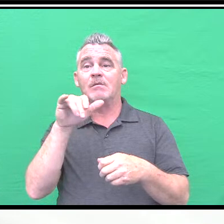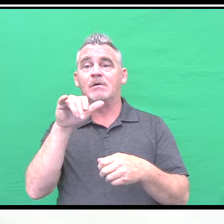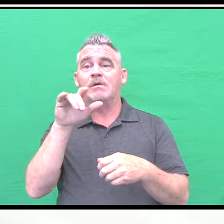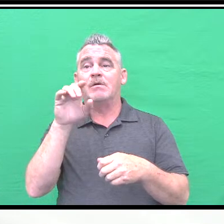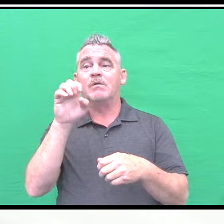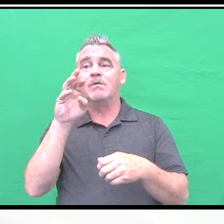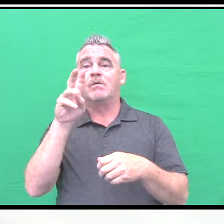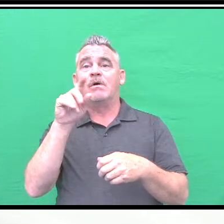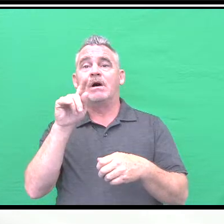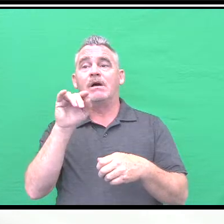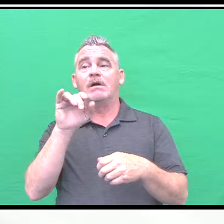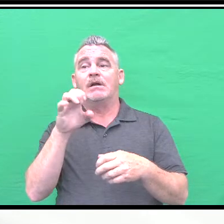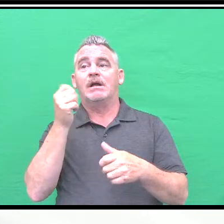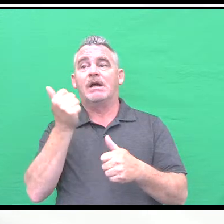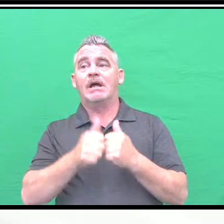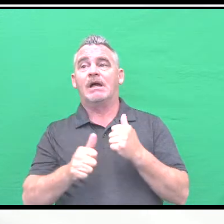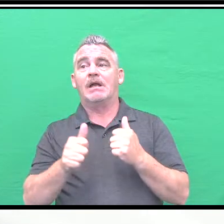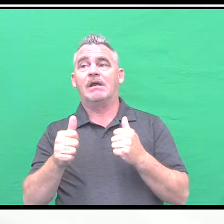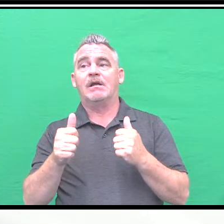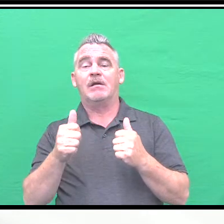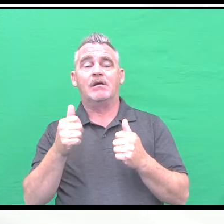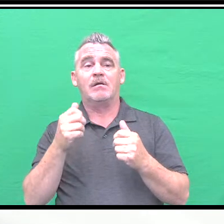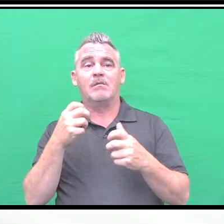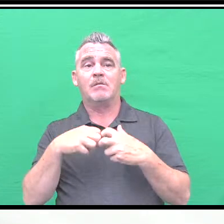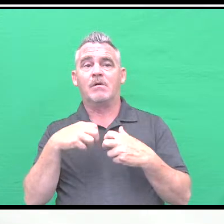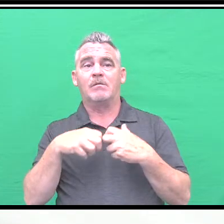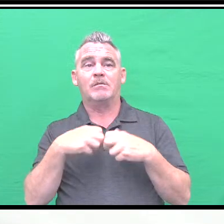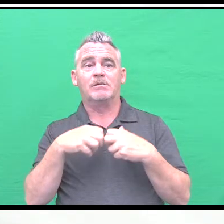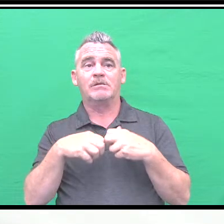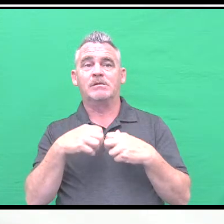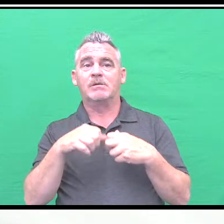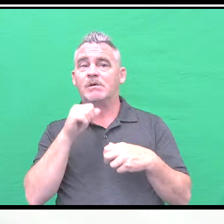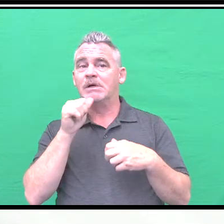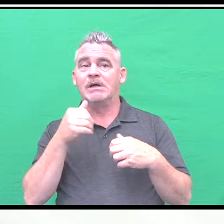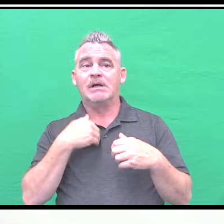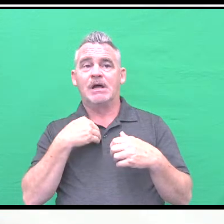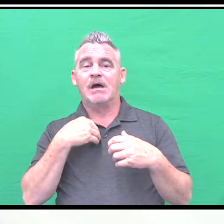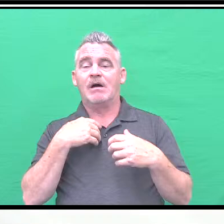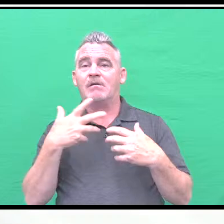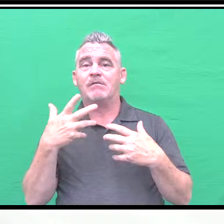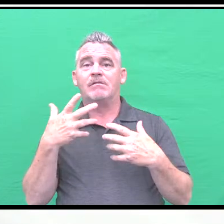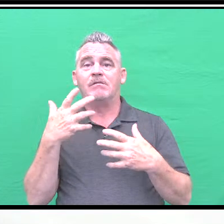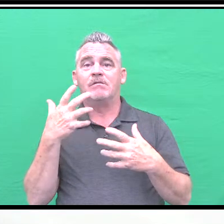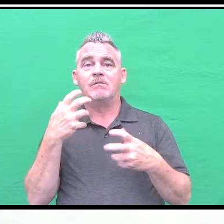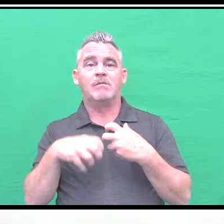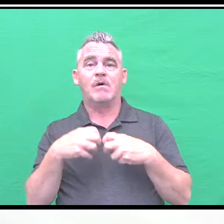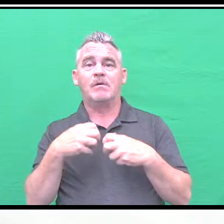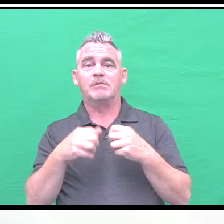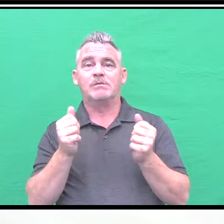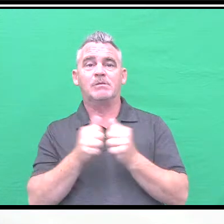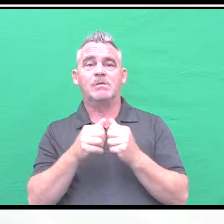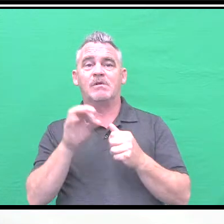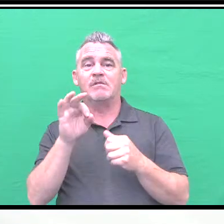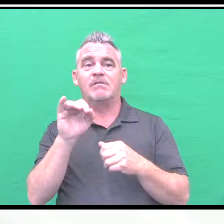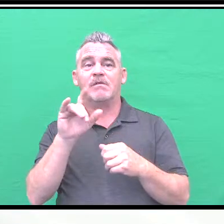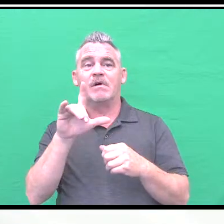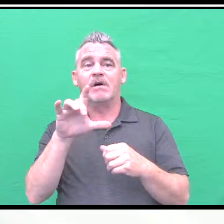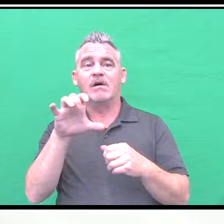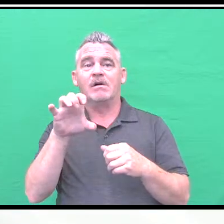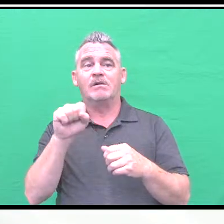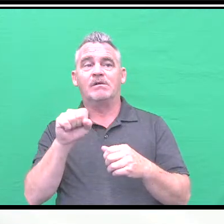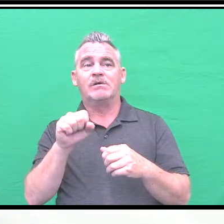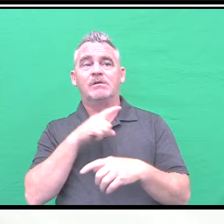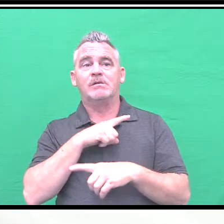we did not have any breach of confidentiality with personnel or student files. Nonetheless, our memorandum of